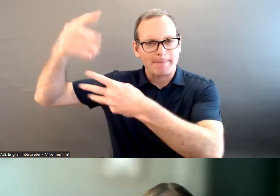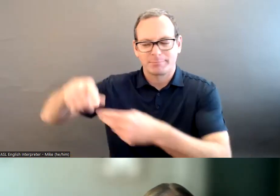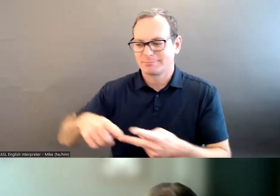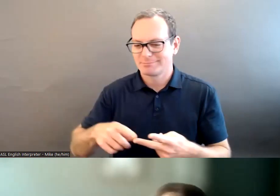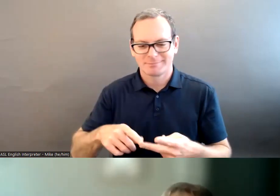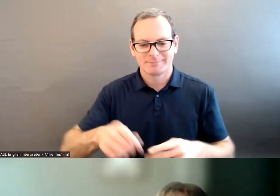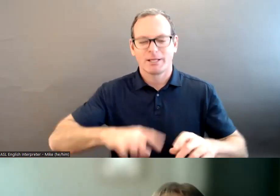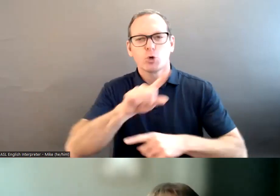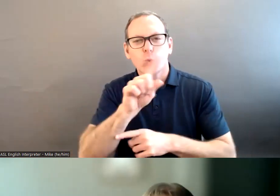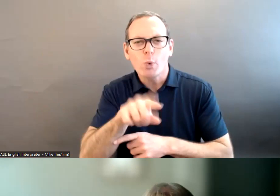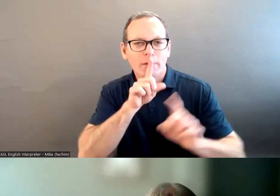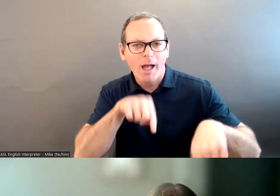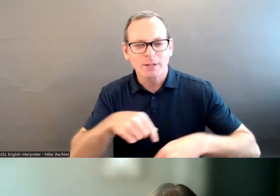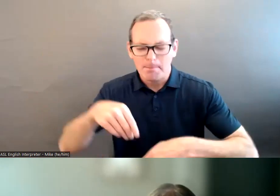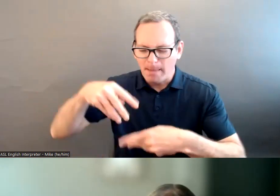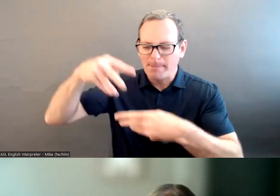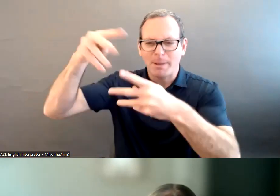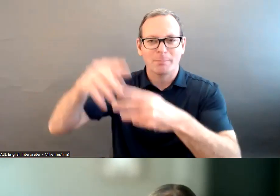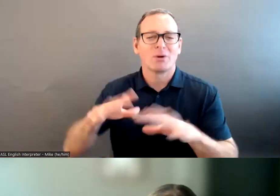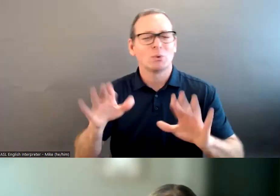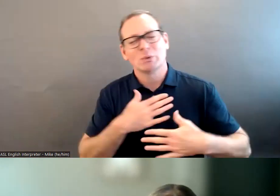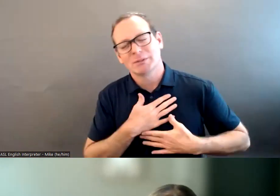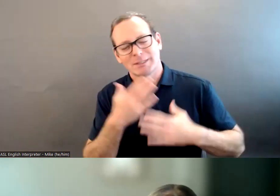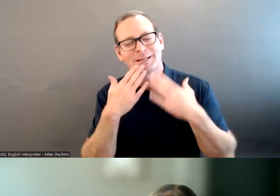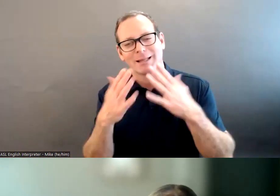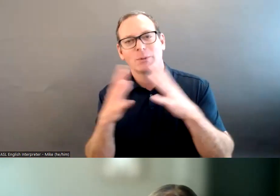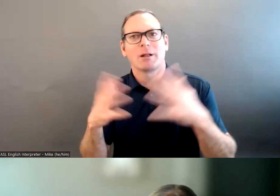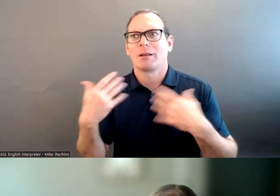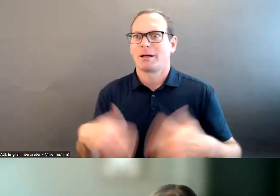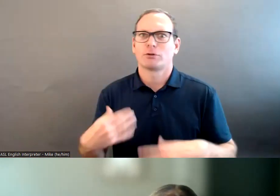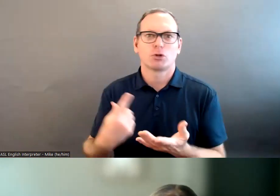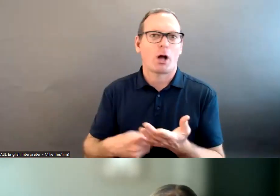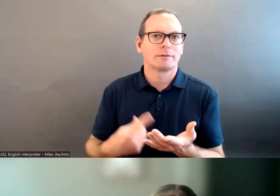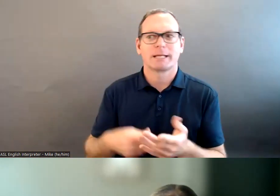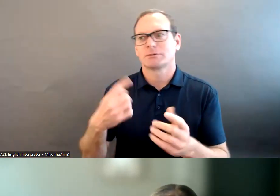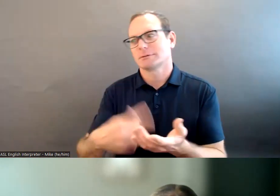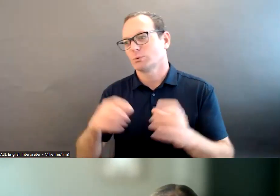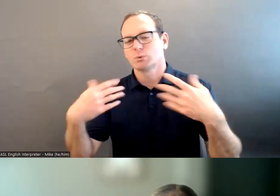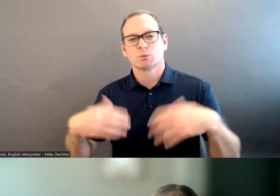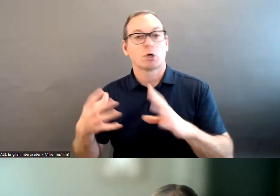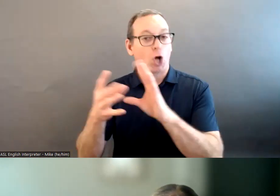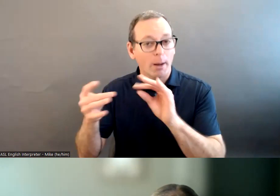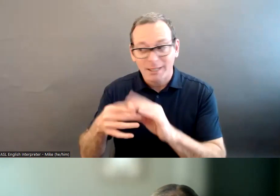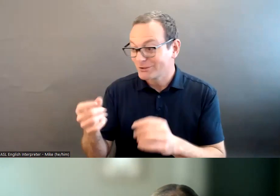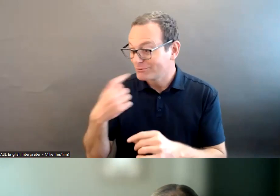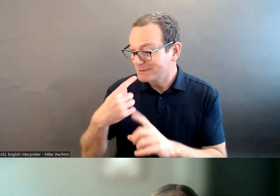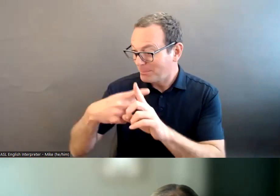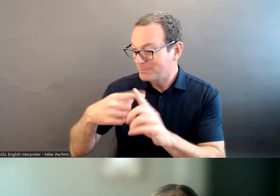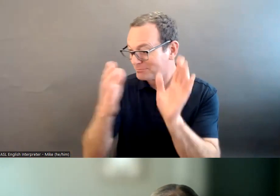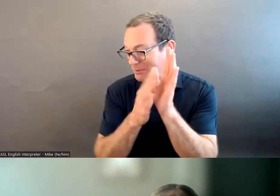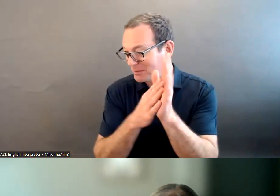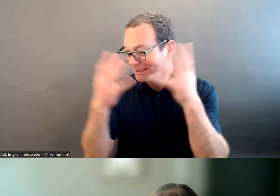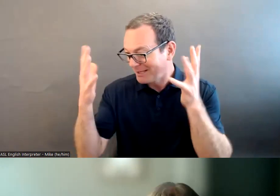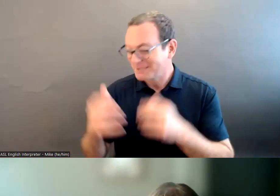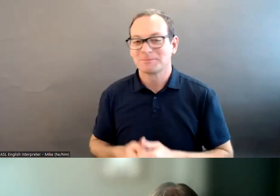great information, so much high level oversight. So a lot of great compliments are already coming through as we will continue on.